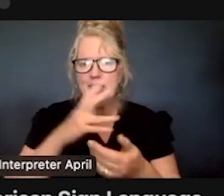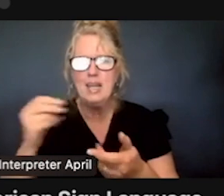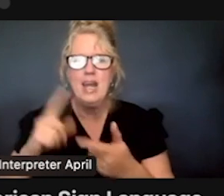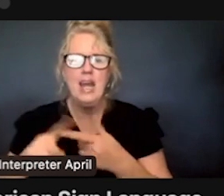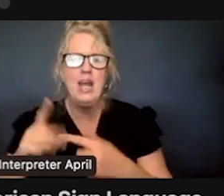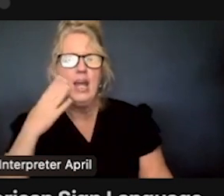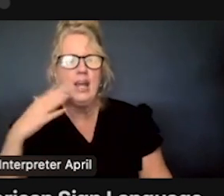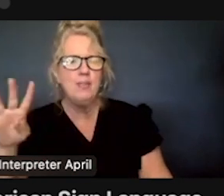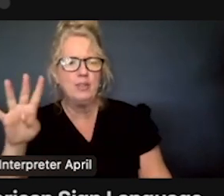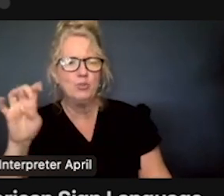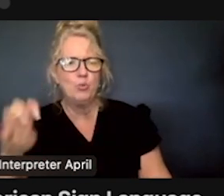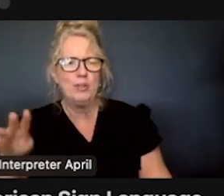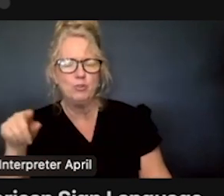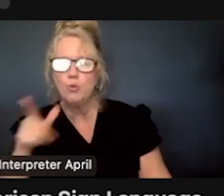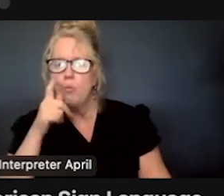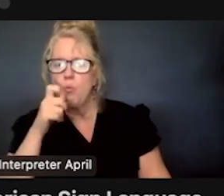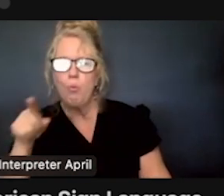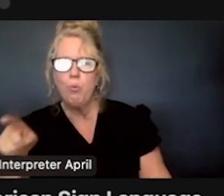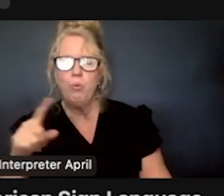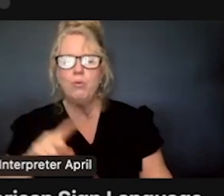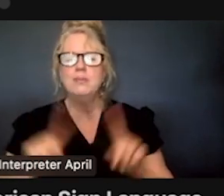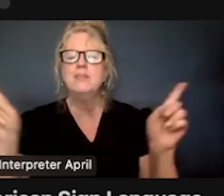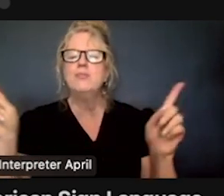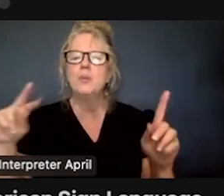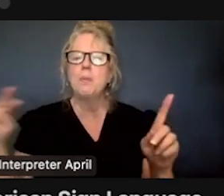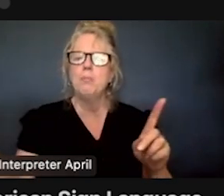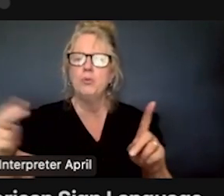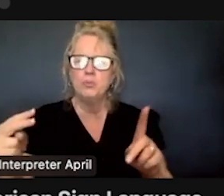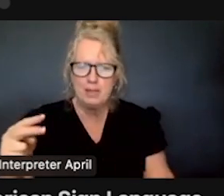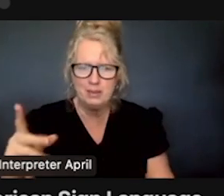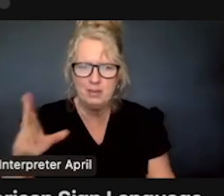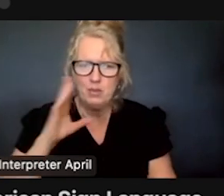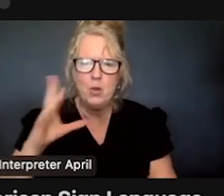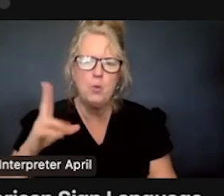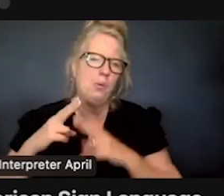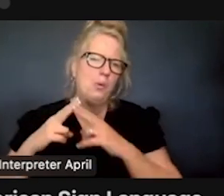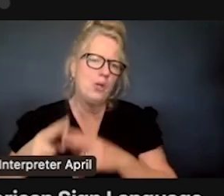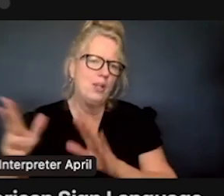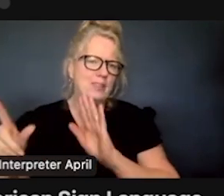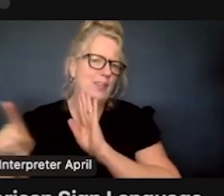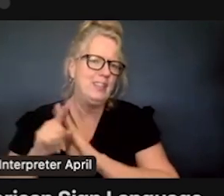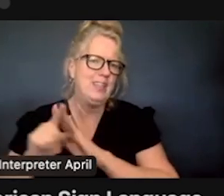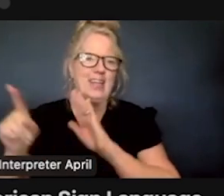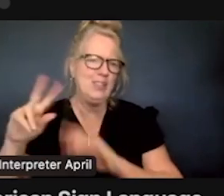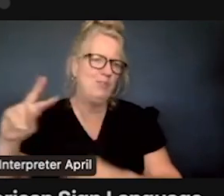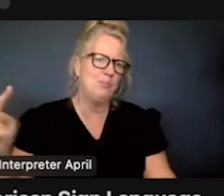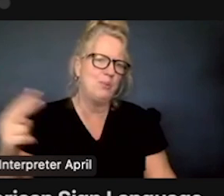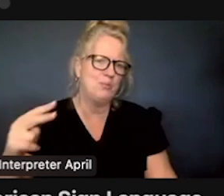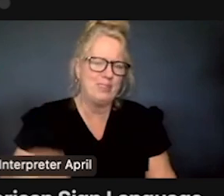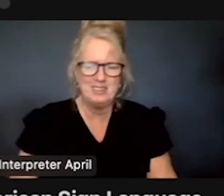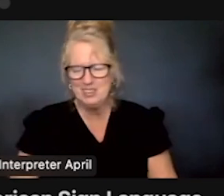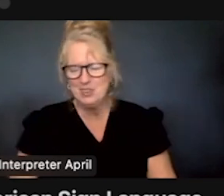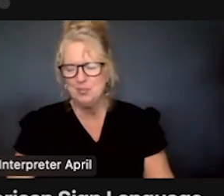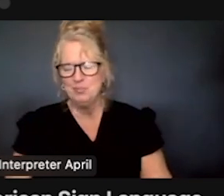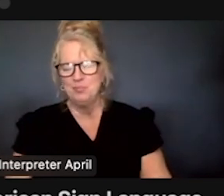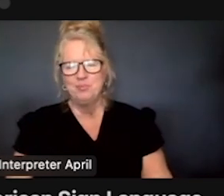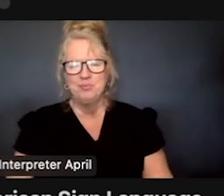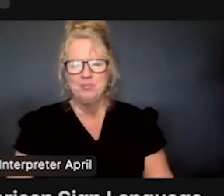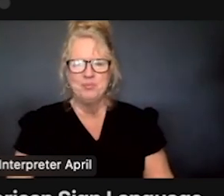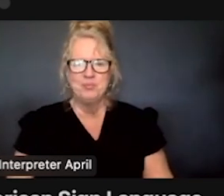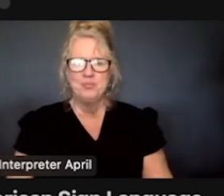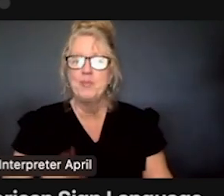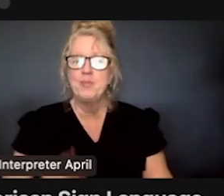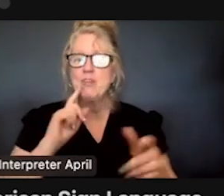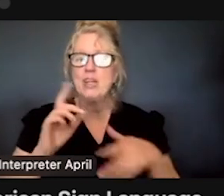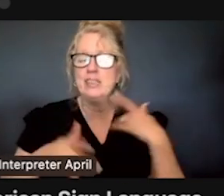who will take the different perspective on that. We'll call it the negative. Okay. Really excited that